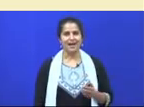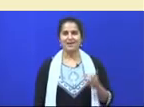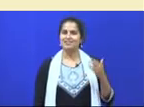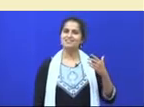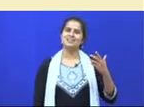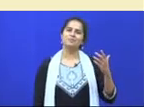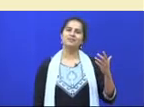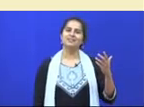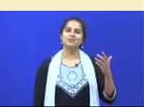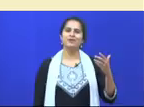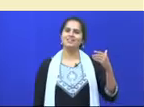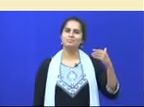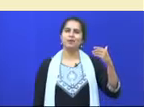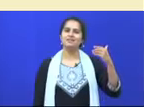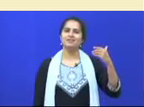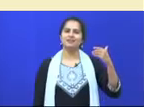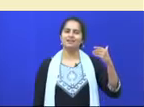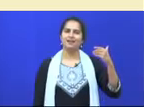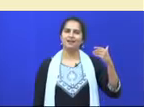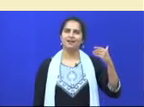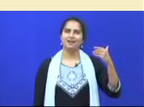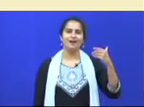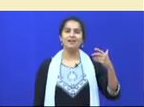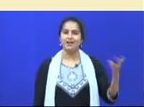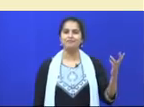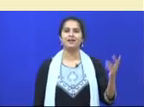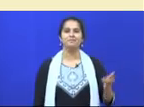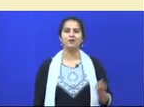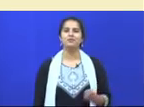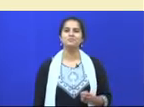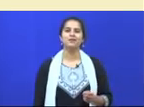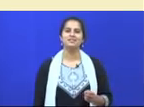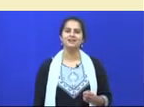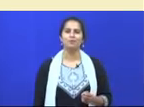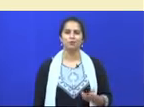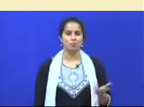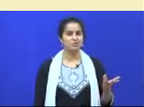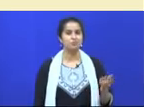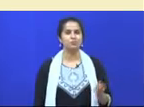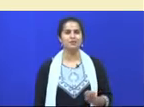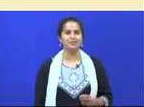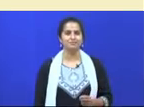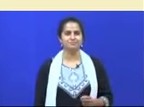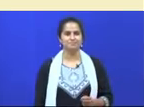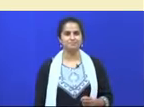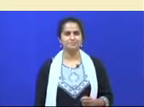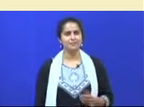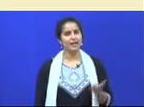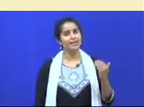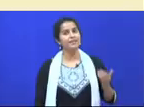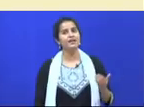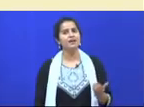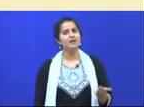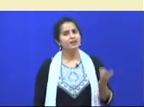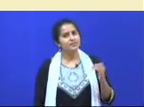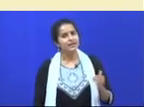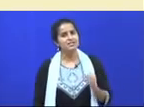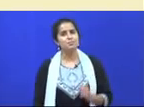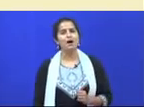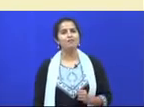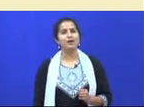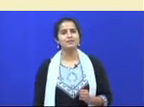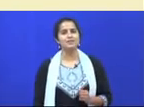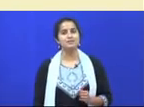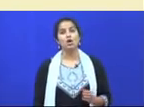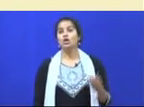fantastic and it is something that you can spend a lifetime contemplating upon what it would mean. And then the